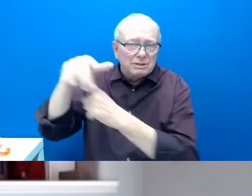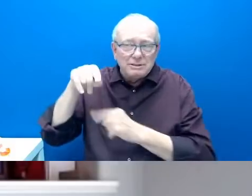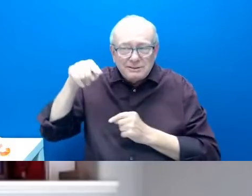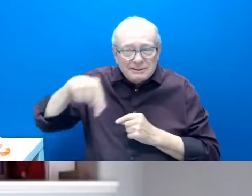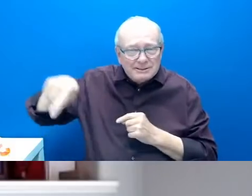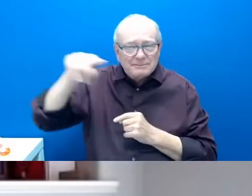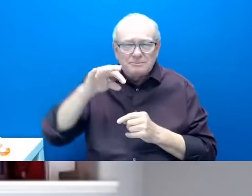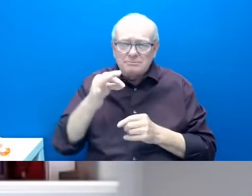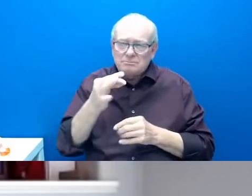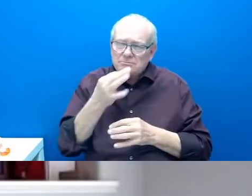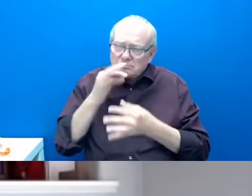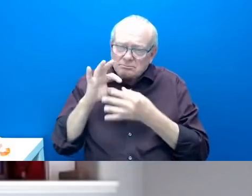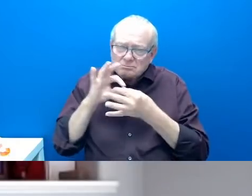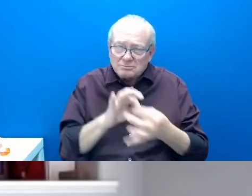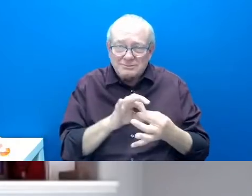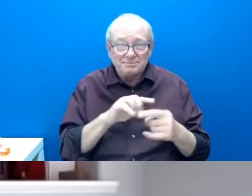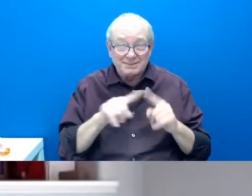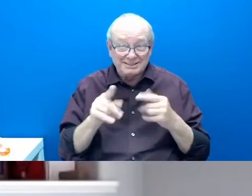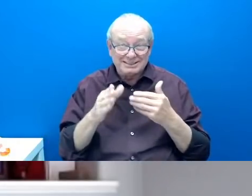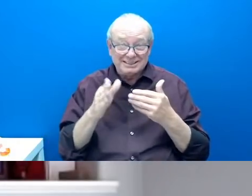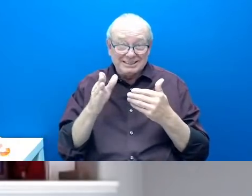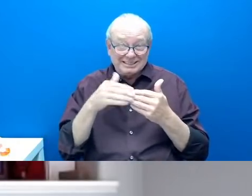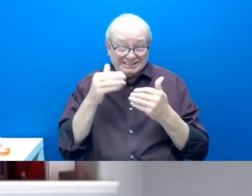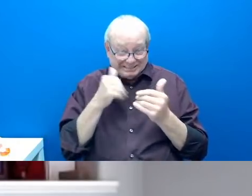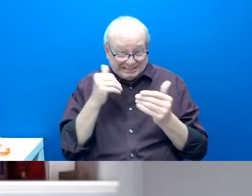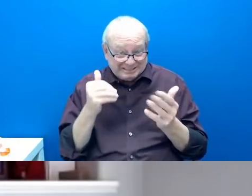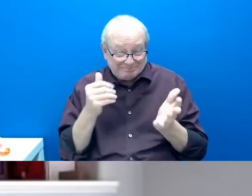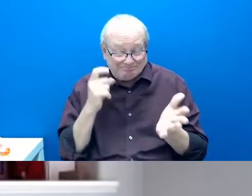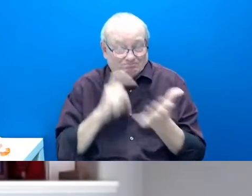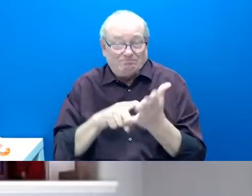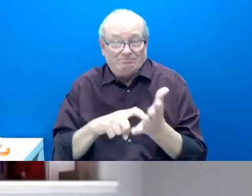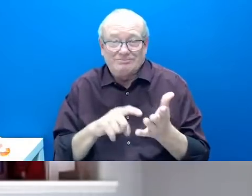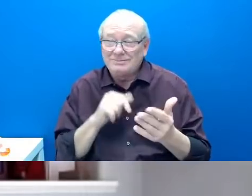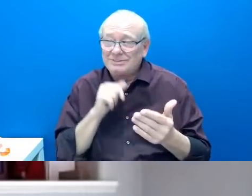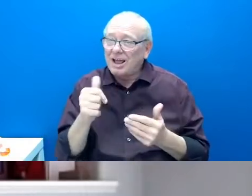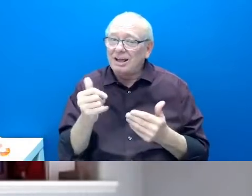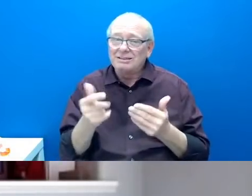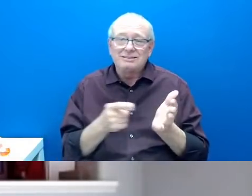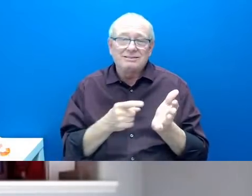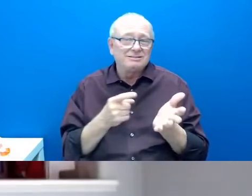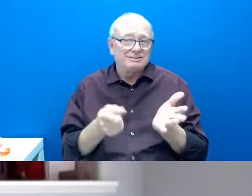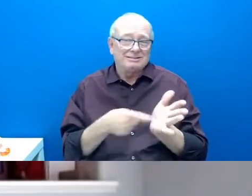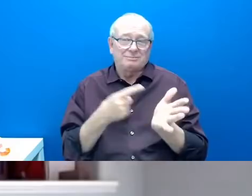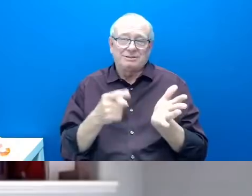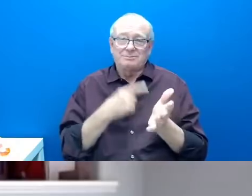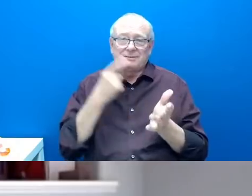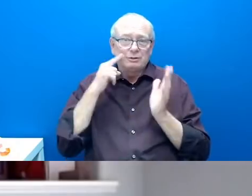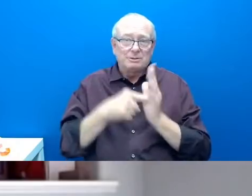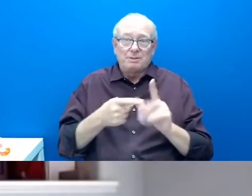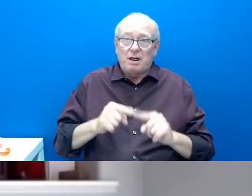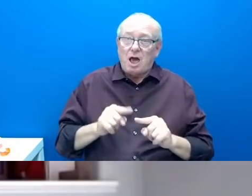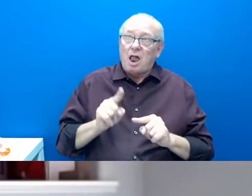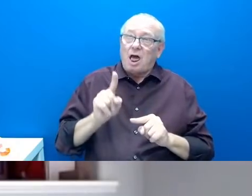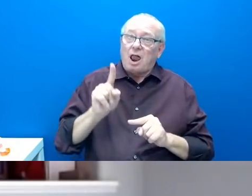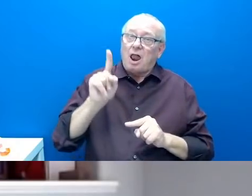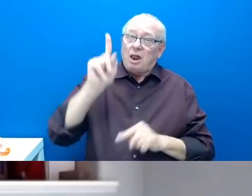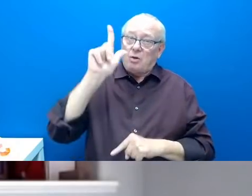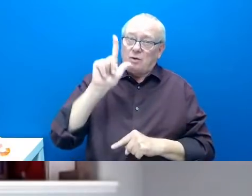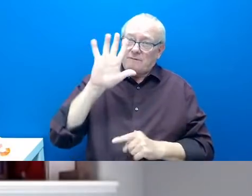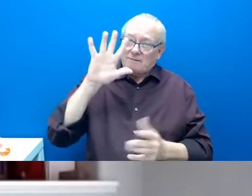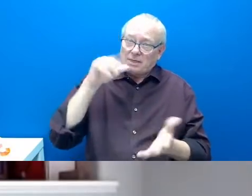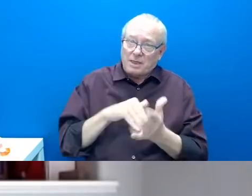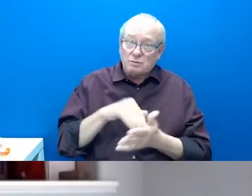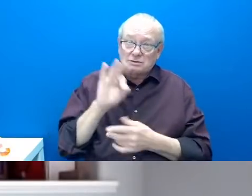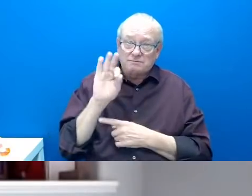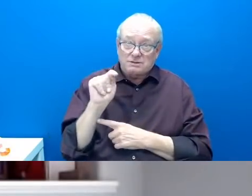But they can be very difficult to detect, especially when you're, say, flying in the air at 25,000 feet. So that's certainly one